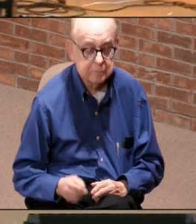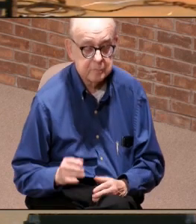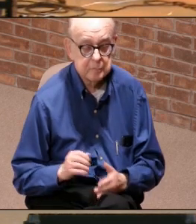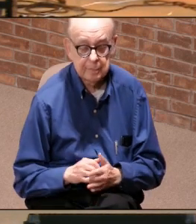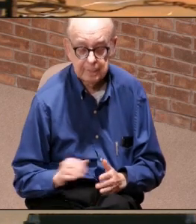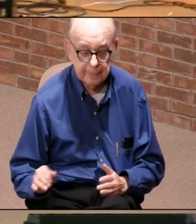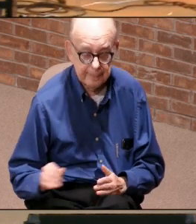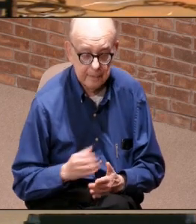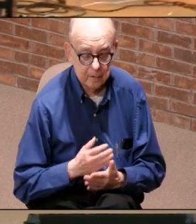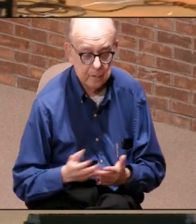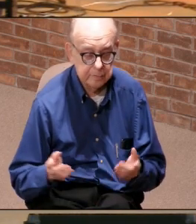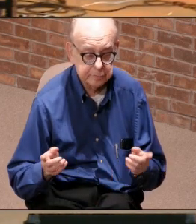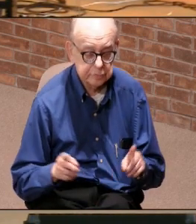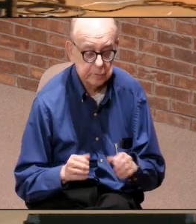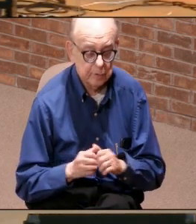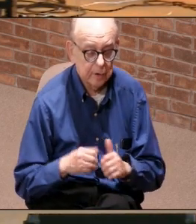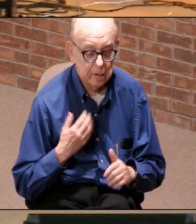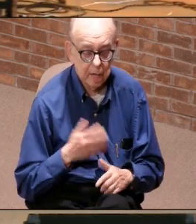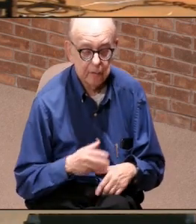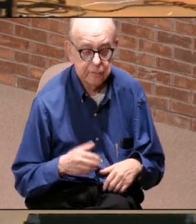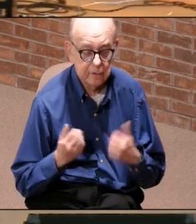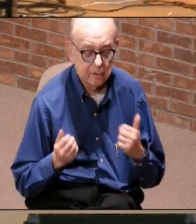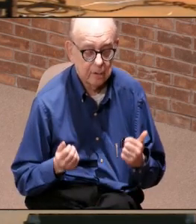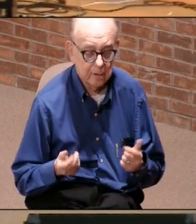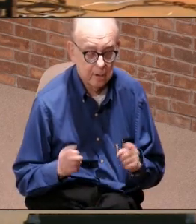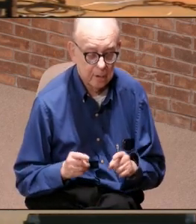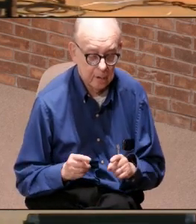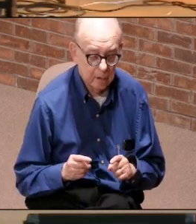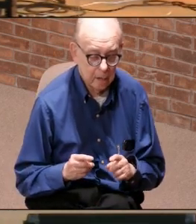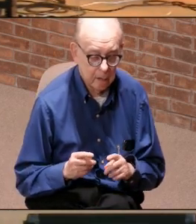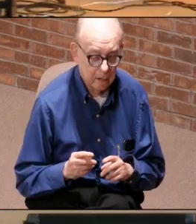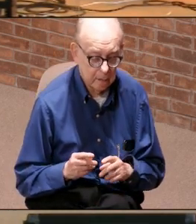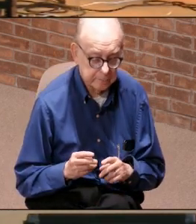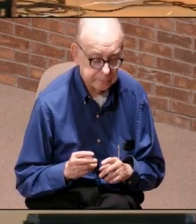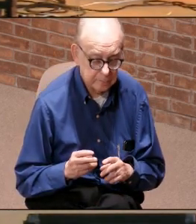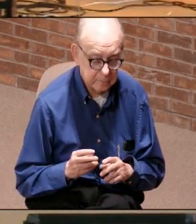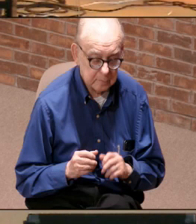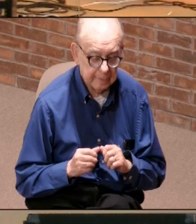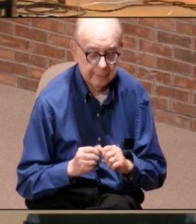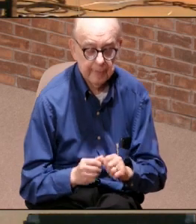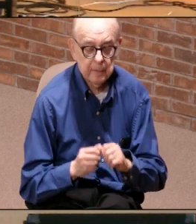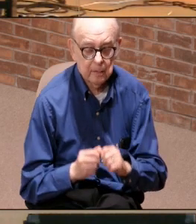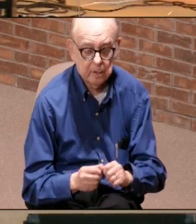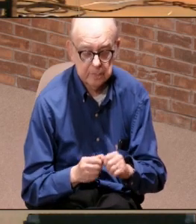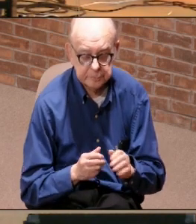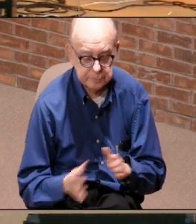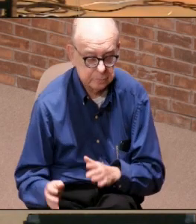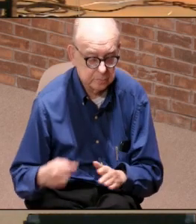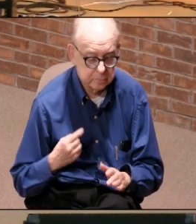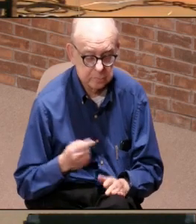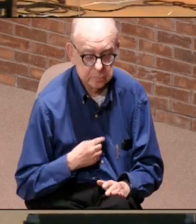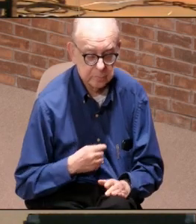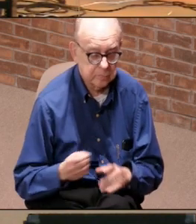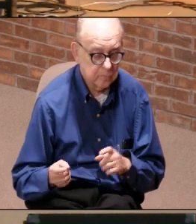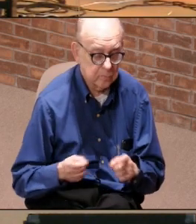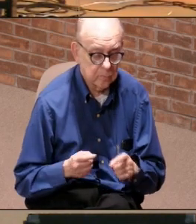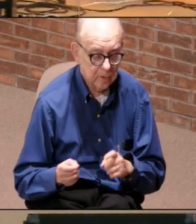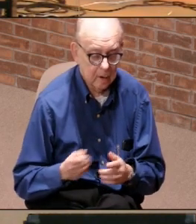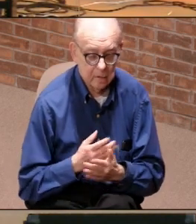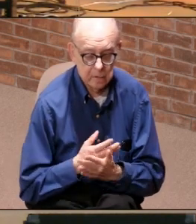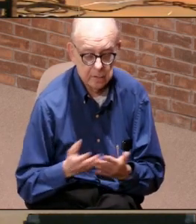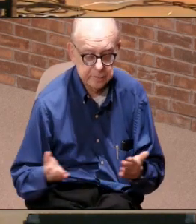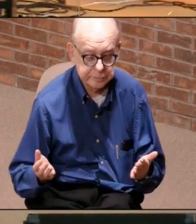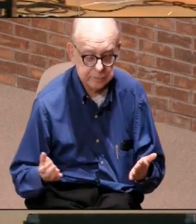that's the same thing that happens in our lives. When we keep in this consistent pattern that we're controlling